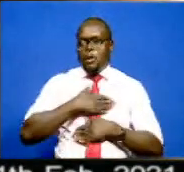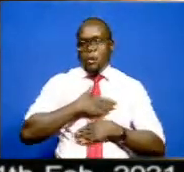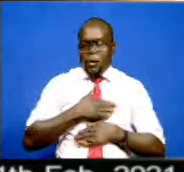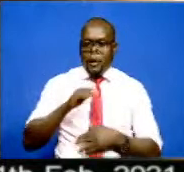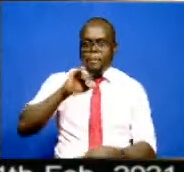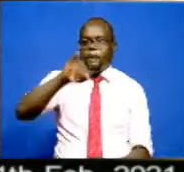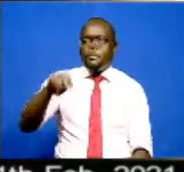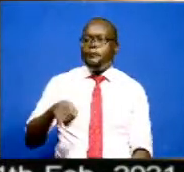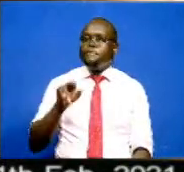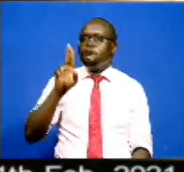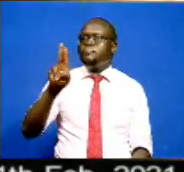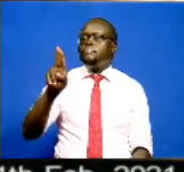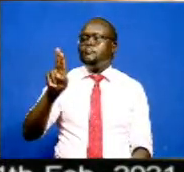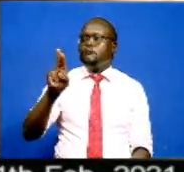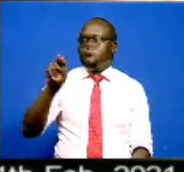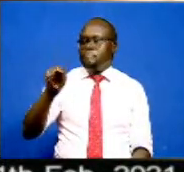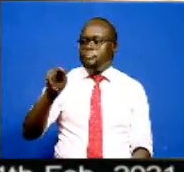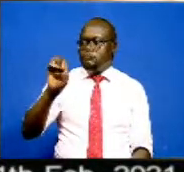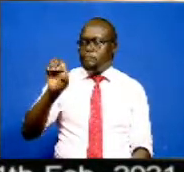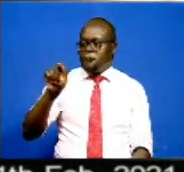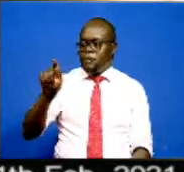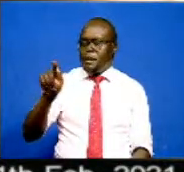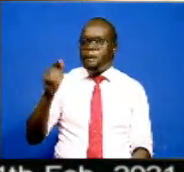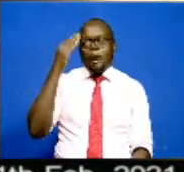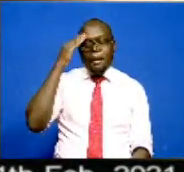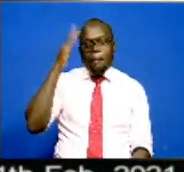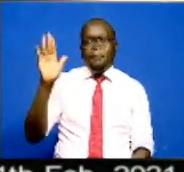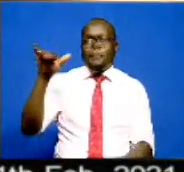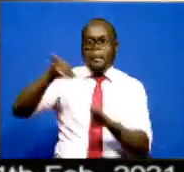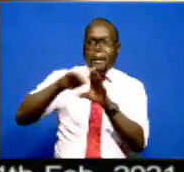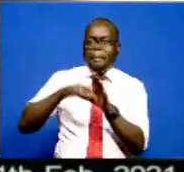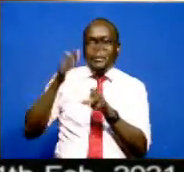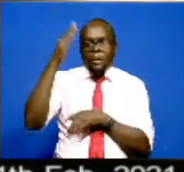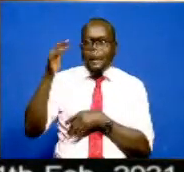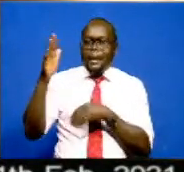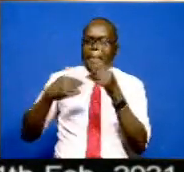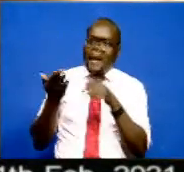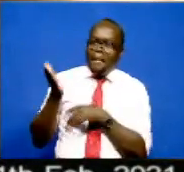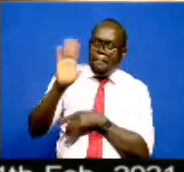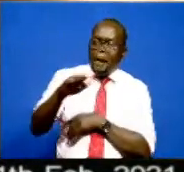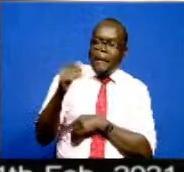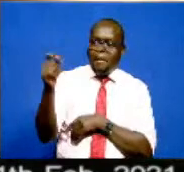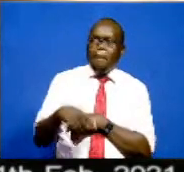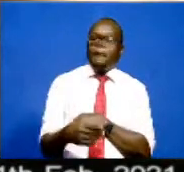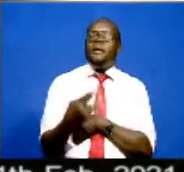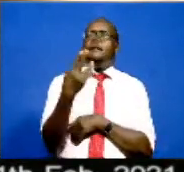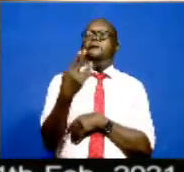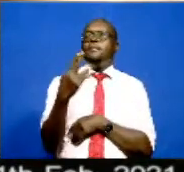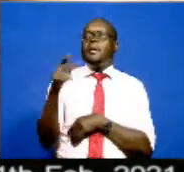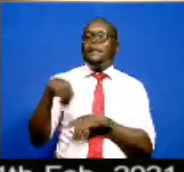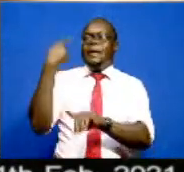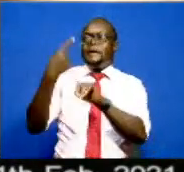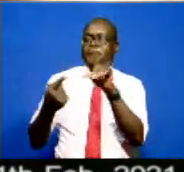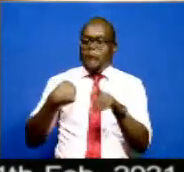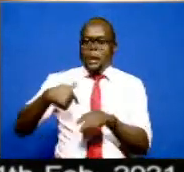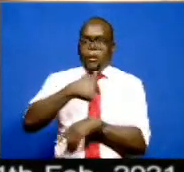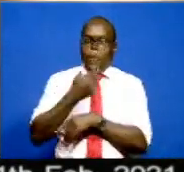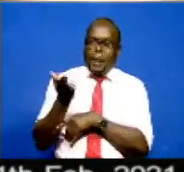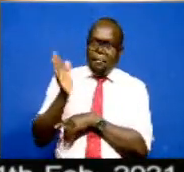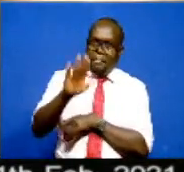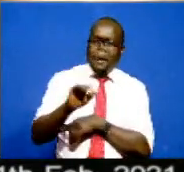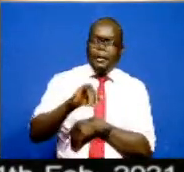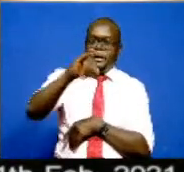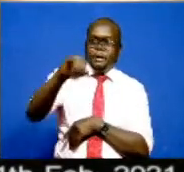as I said yesterday, members will be aware that instead of coming back in February, next year we'll actually be coming back in